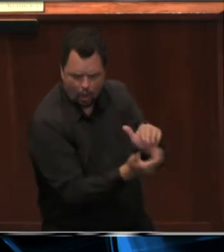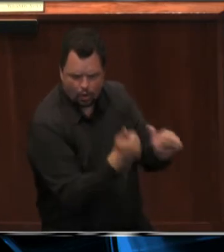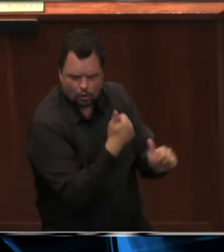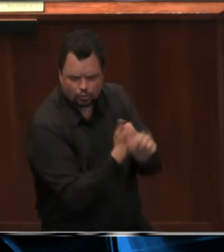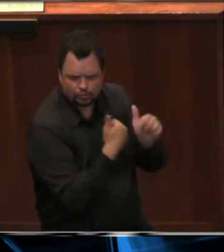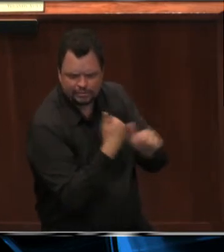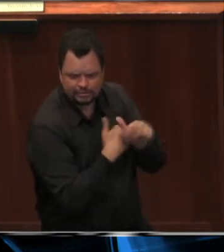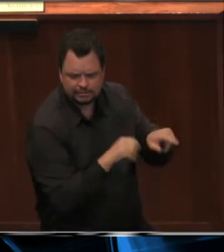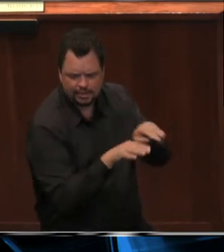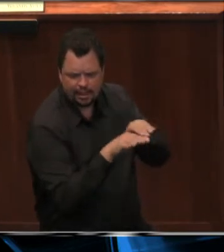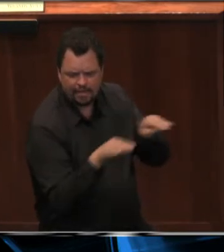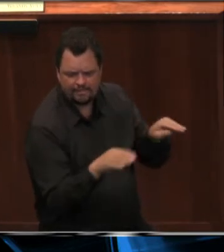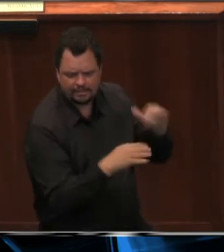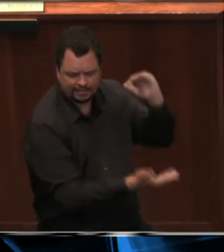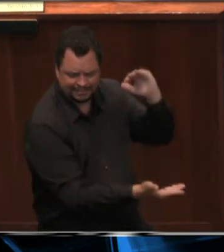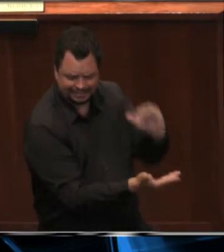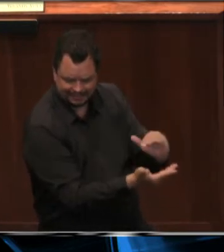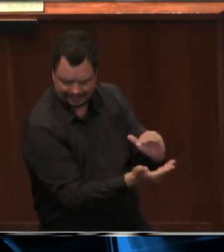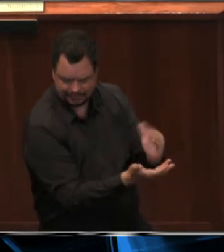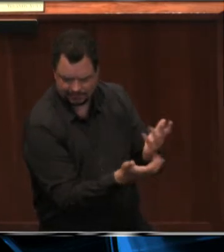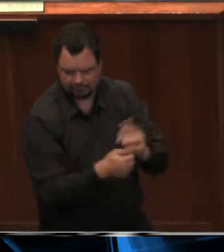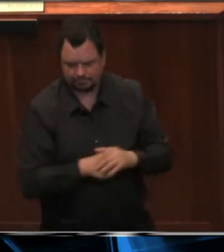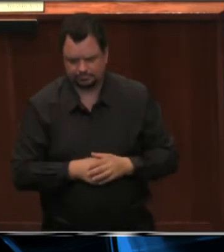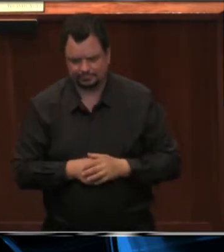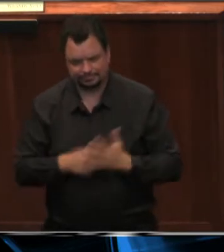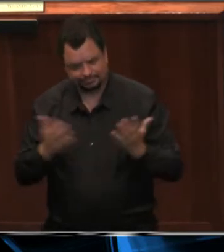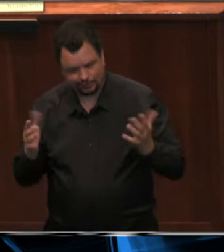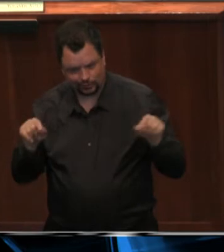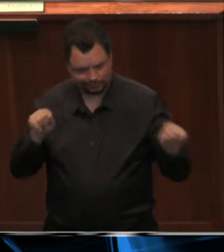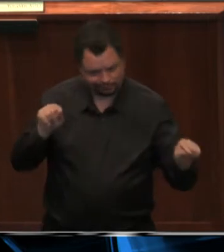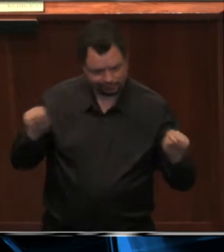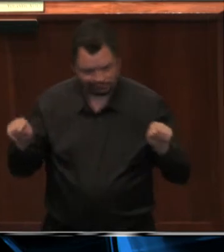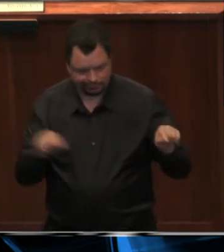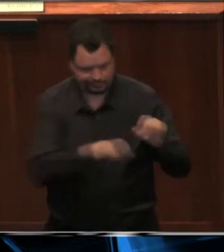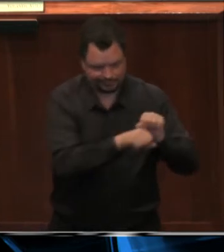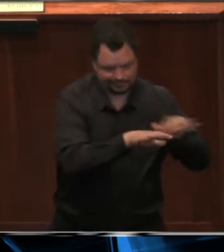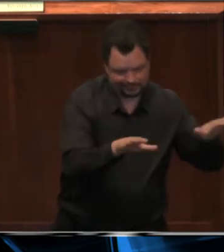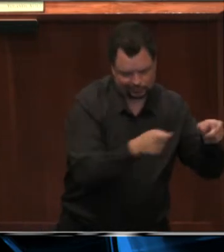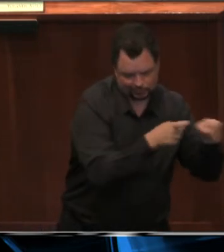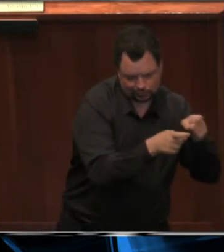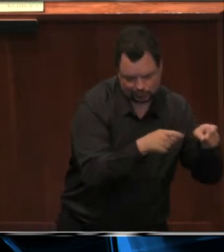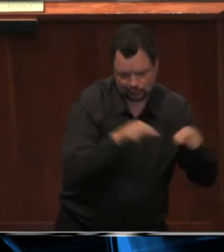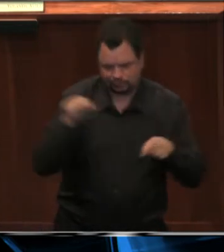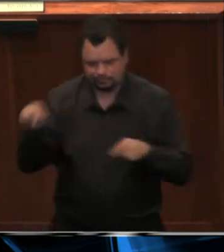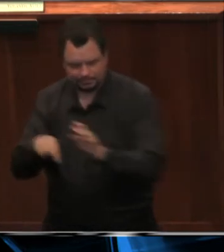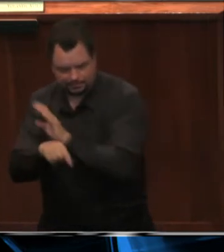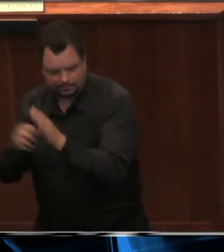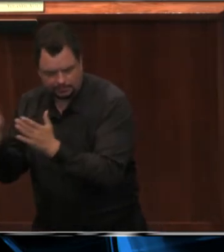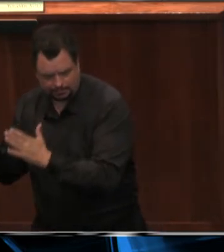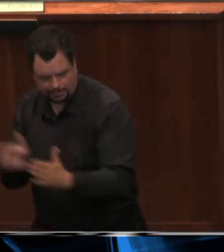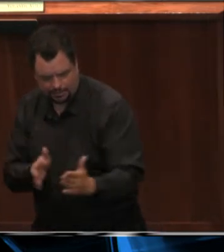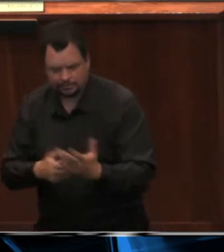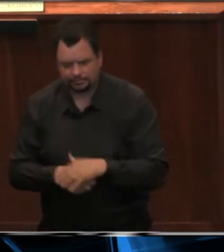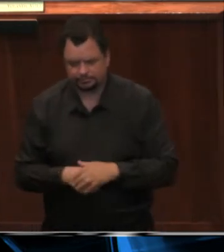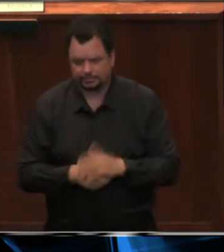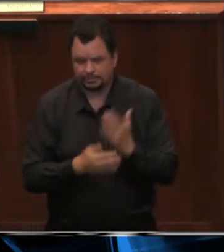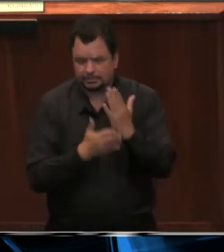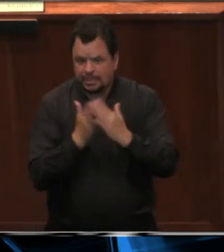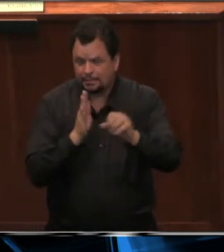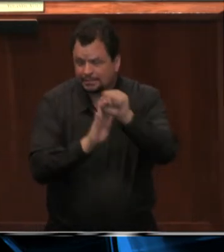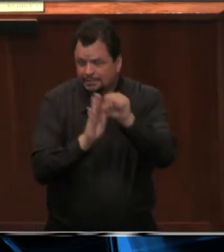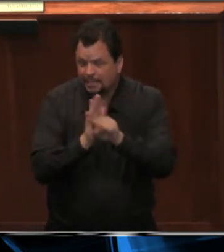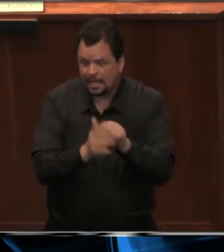those threshold levels are. In the variance process that was put forward by the state of Colorado, the